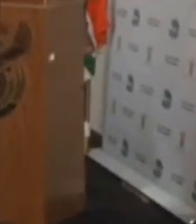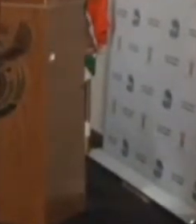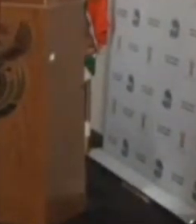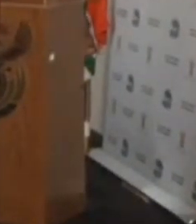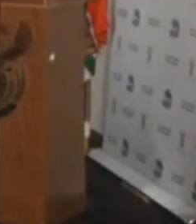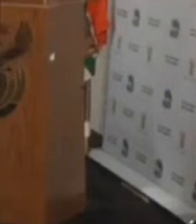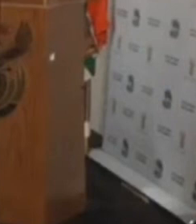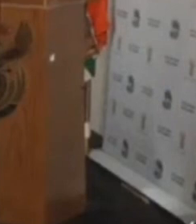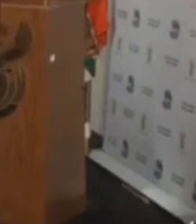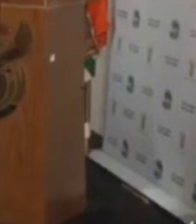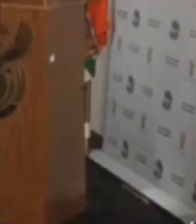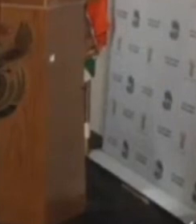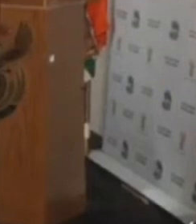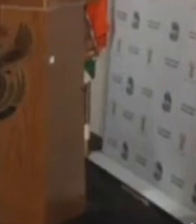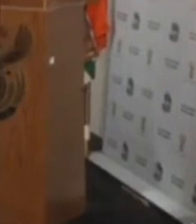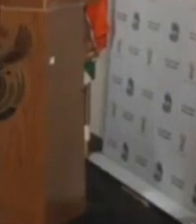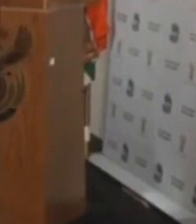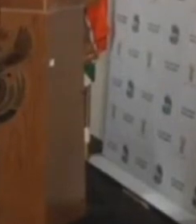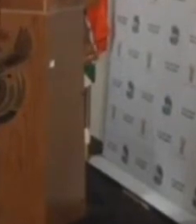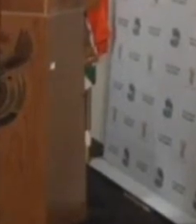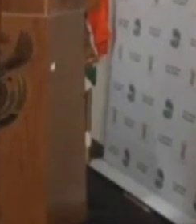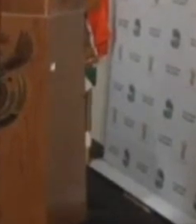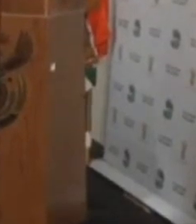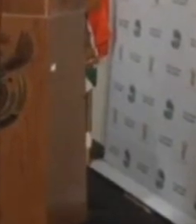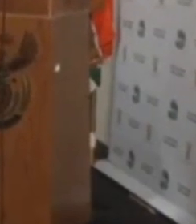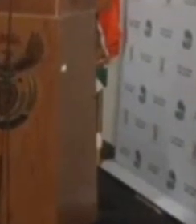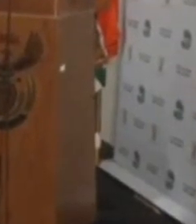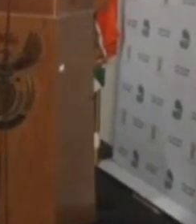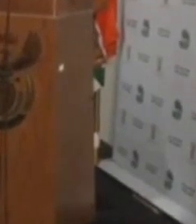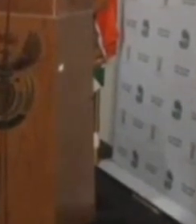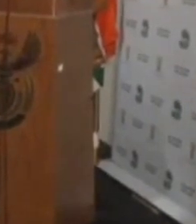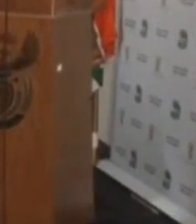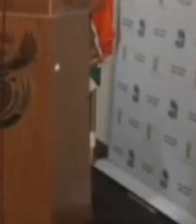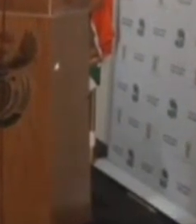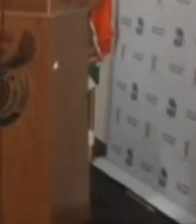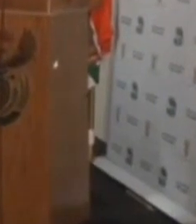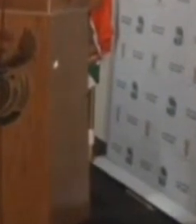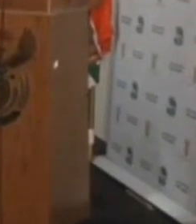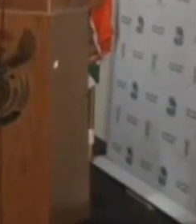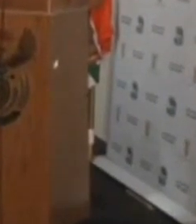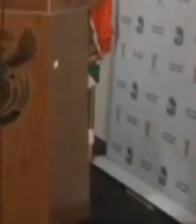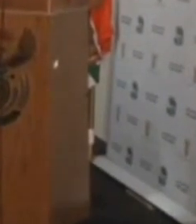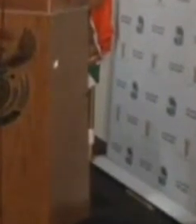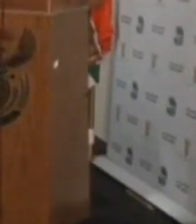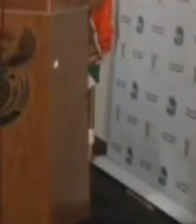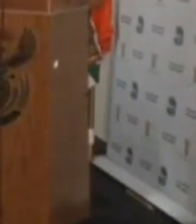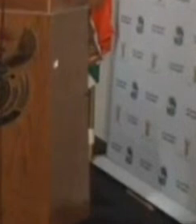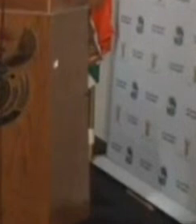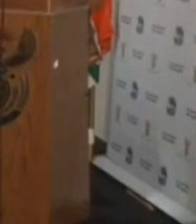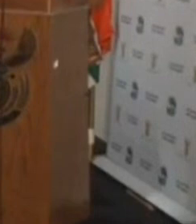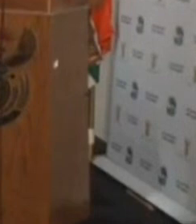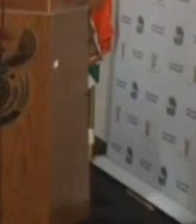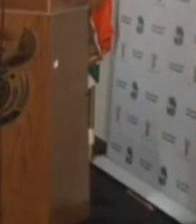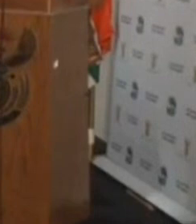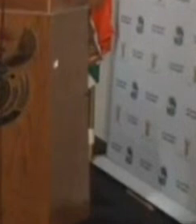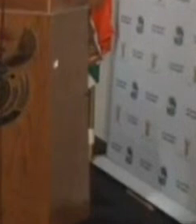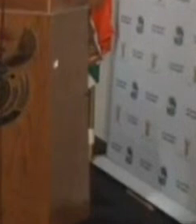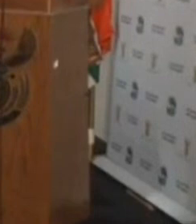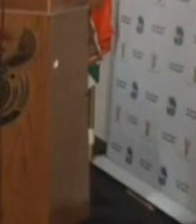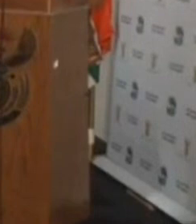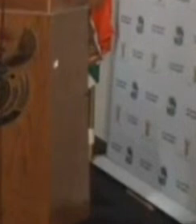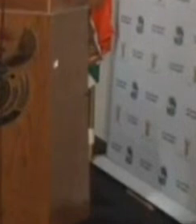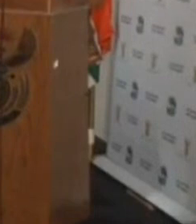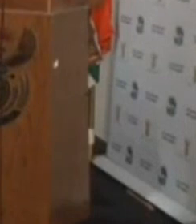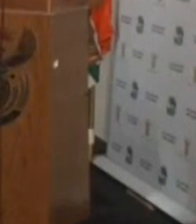have any further questions or would like to further engage or need clarity on anything, we